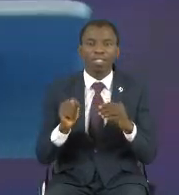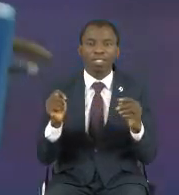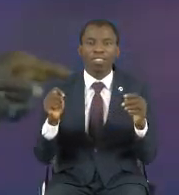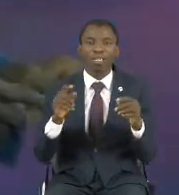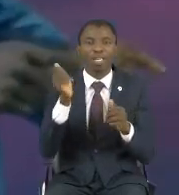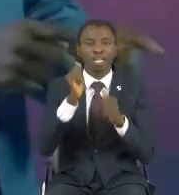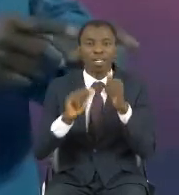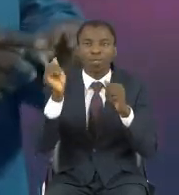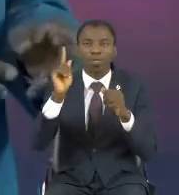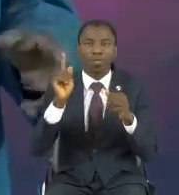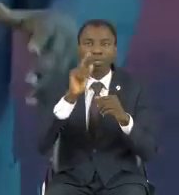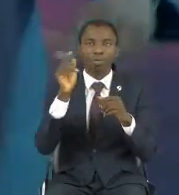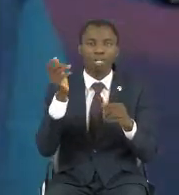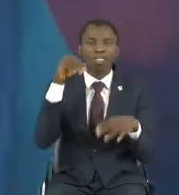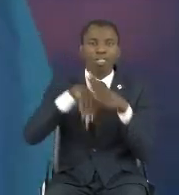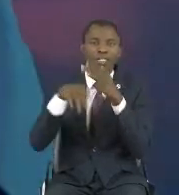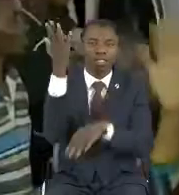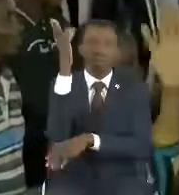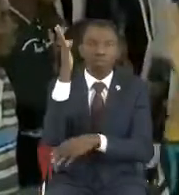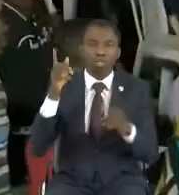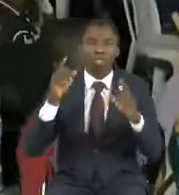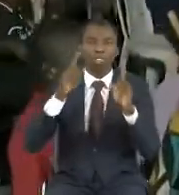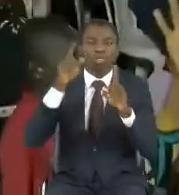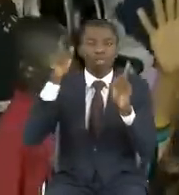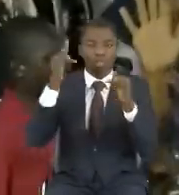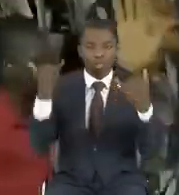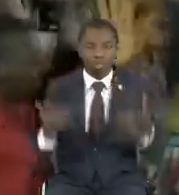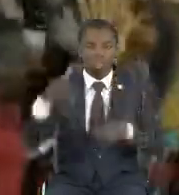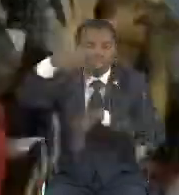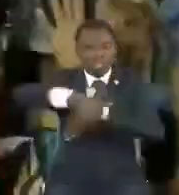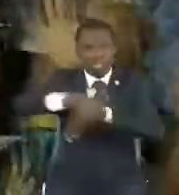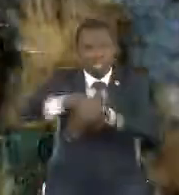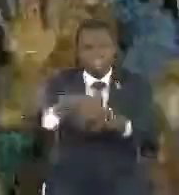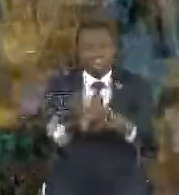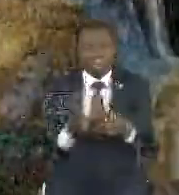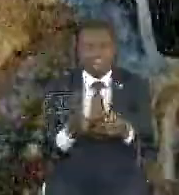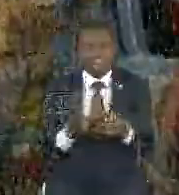bush, let them hear you tonight.